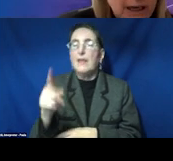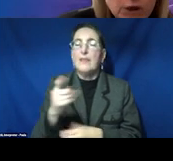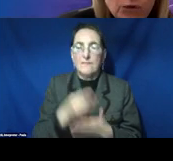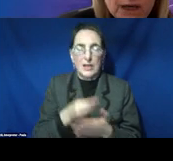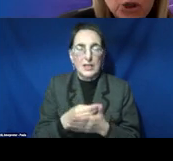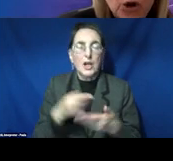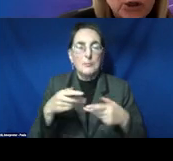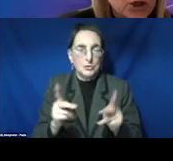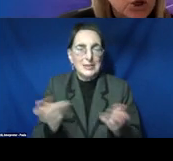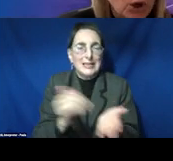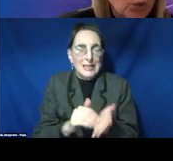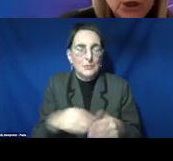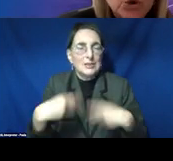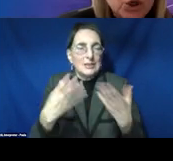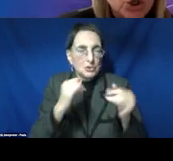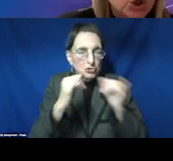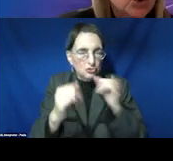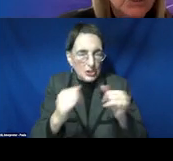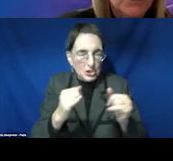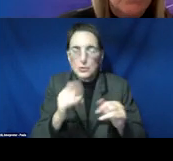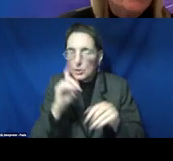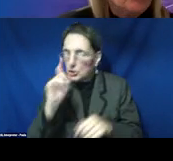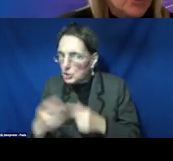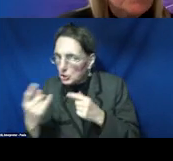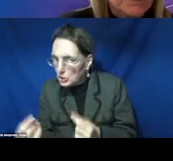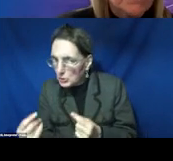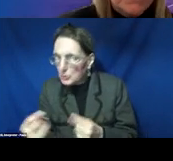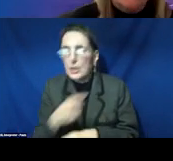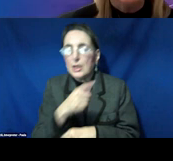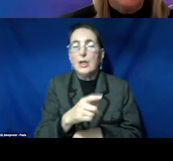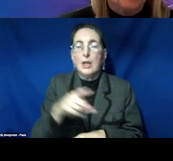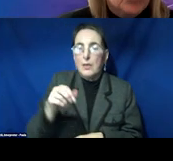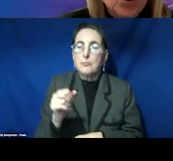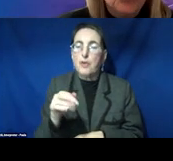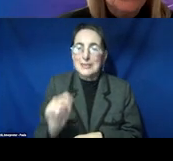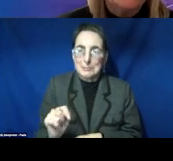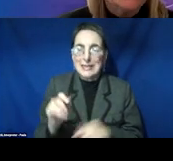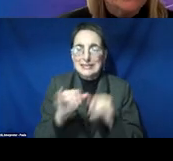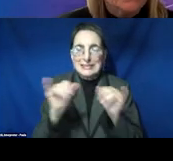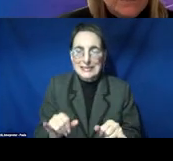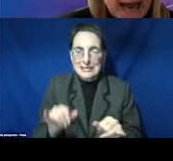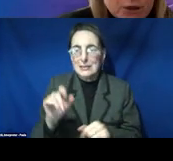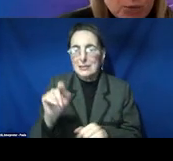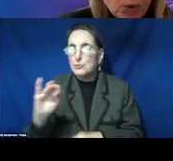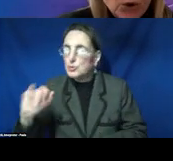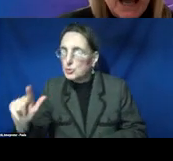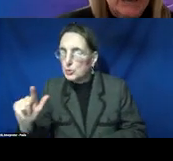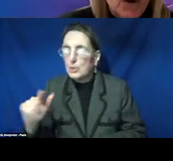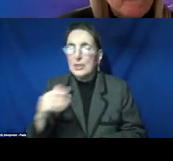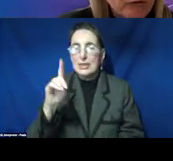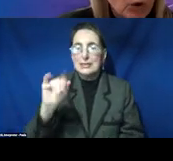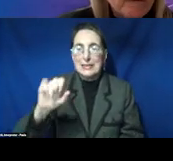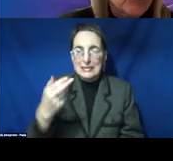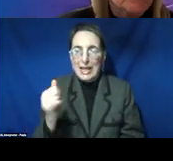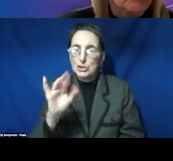will give you the instructions on what you should do. The prospect system or tool consists of a dashboard and